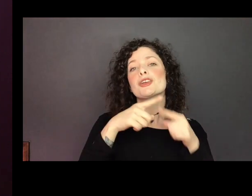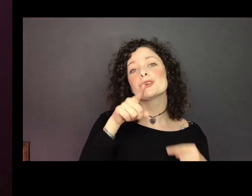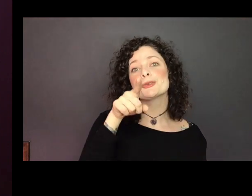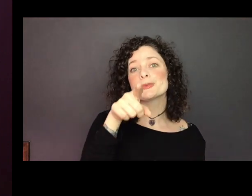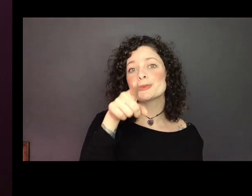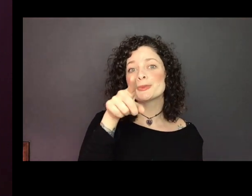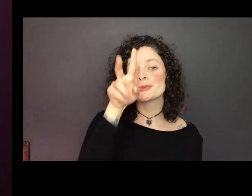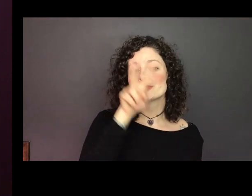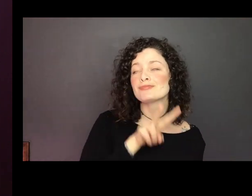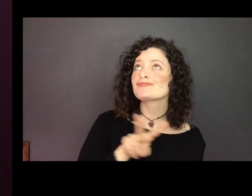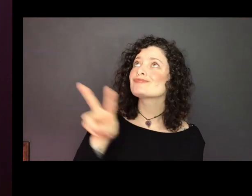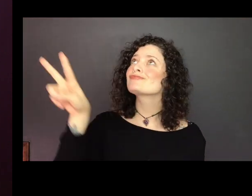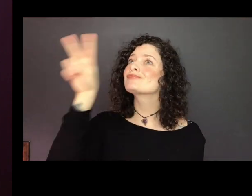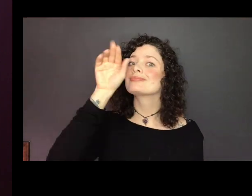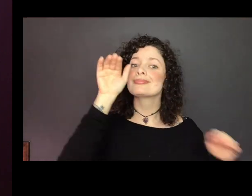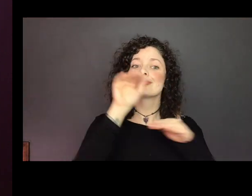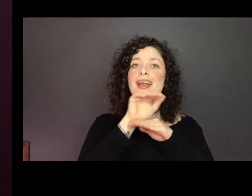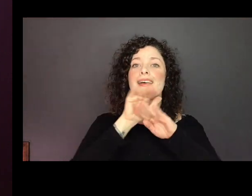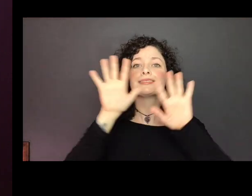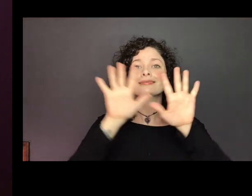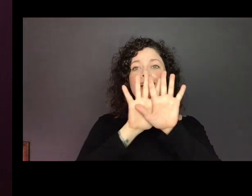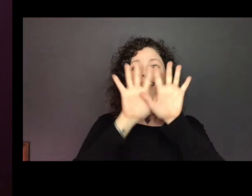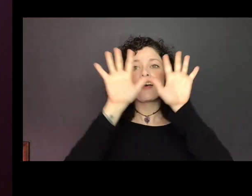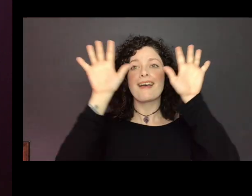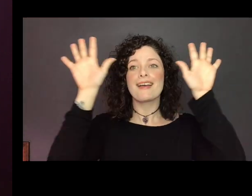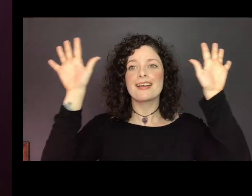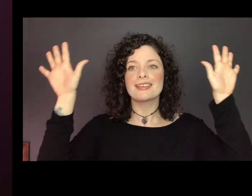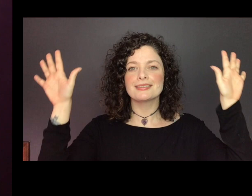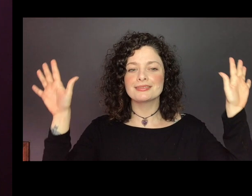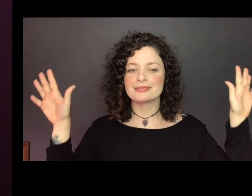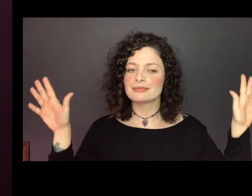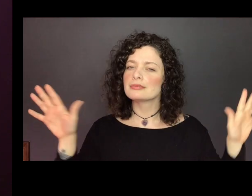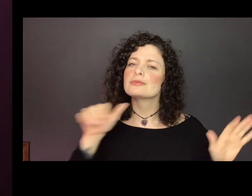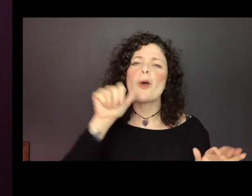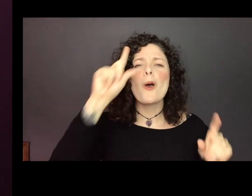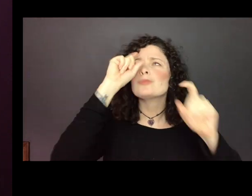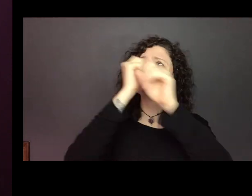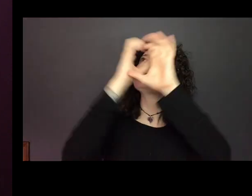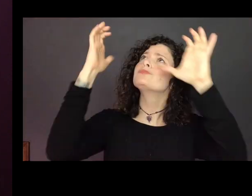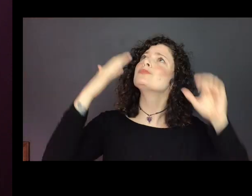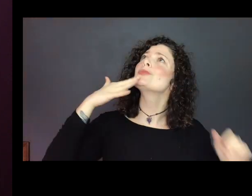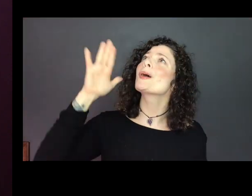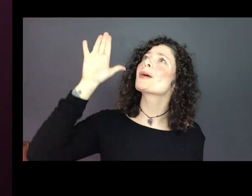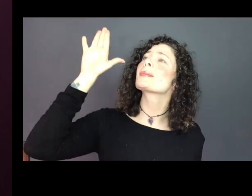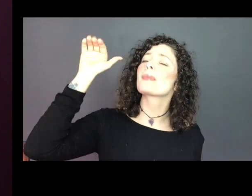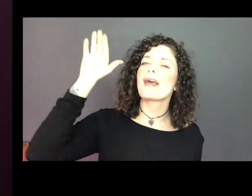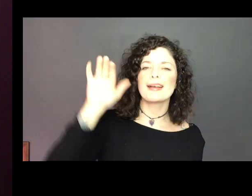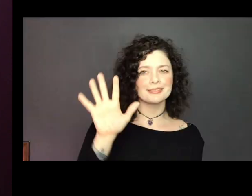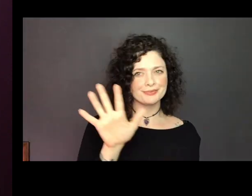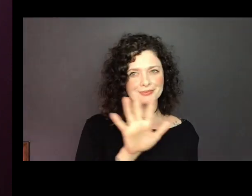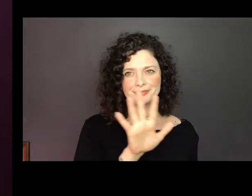And when you look to the night skies, don't think